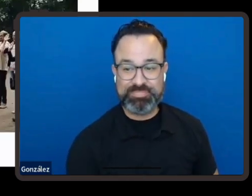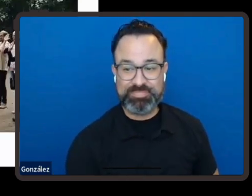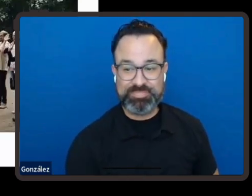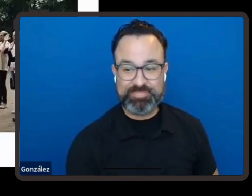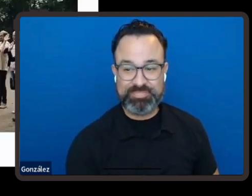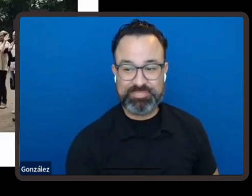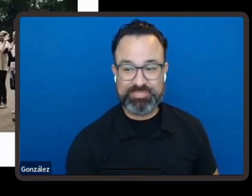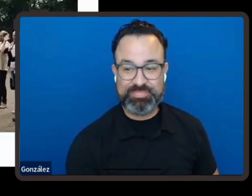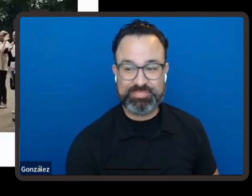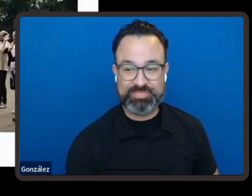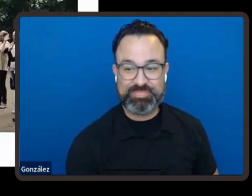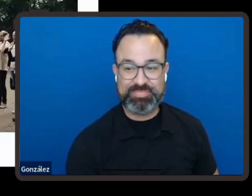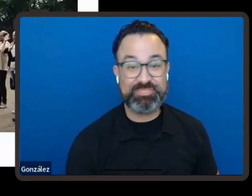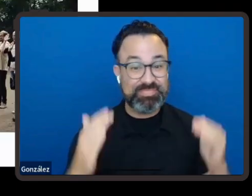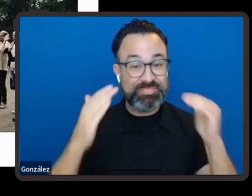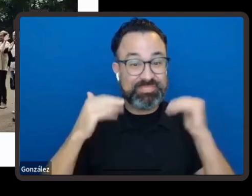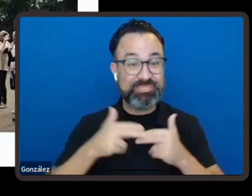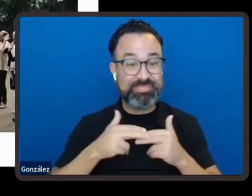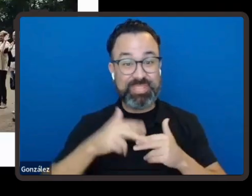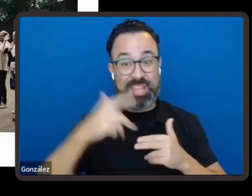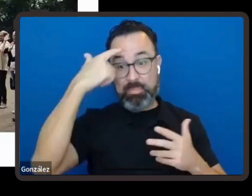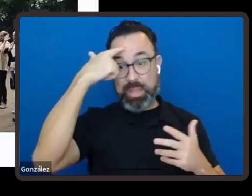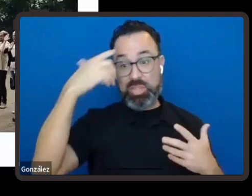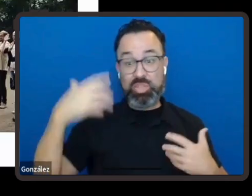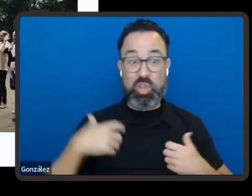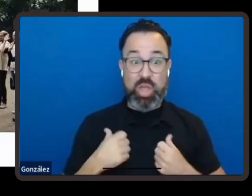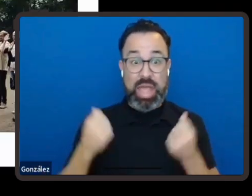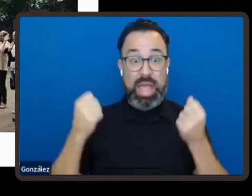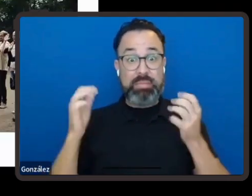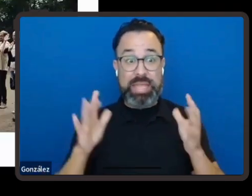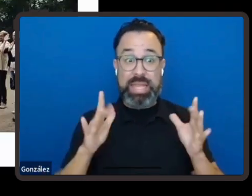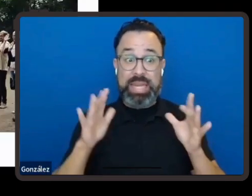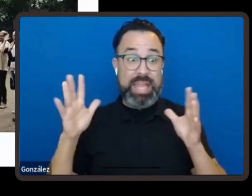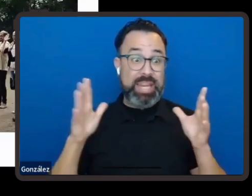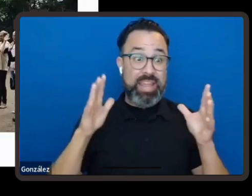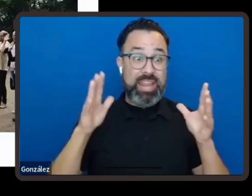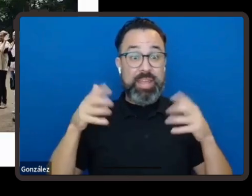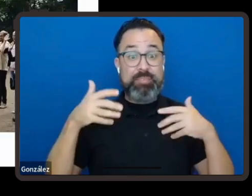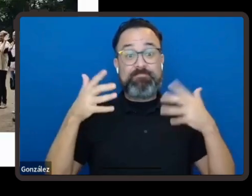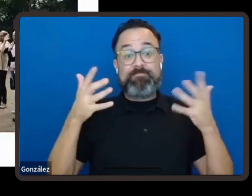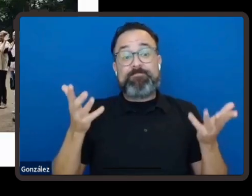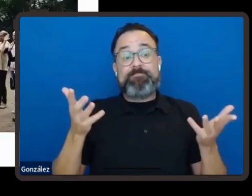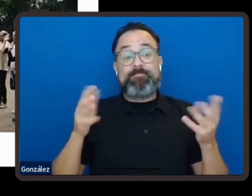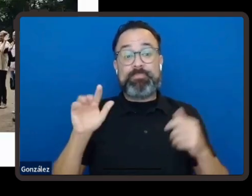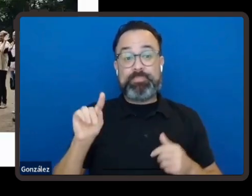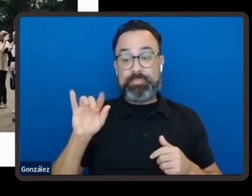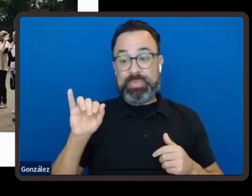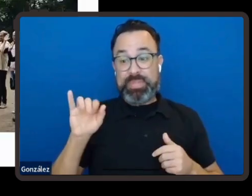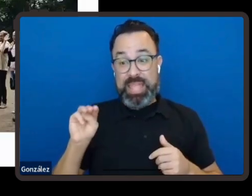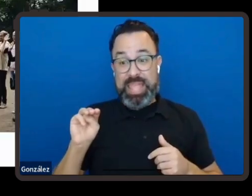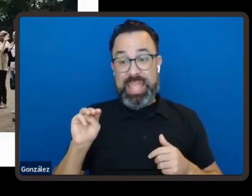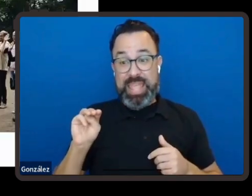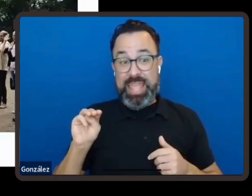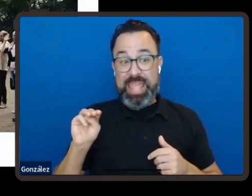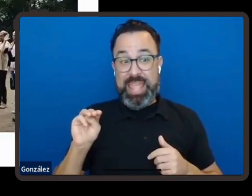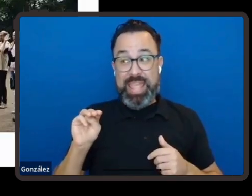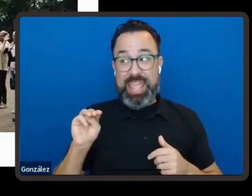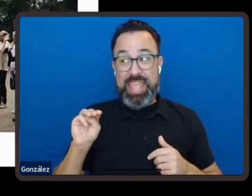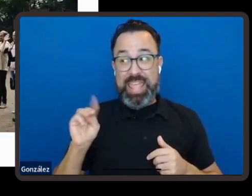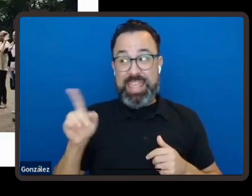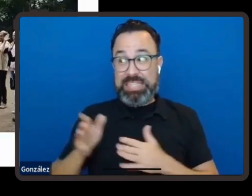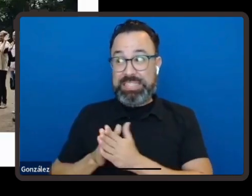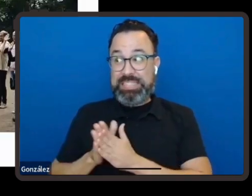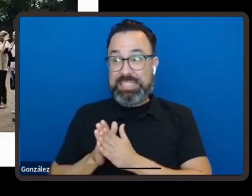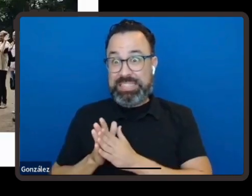So mental health. Tim Hartshorne would like to get up now and speak on this himself,